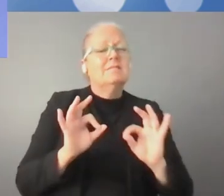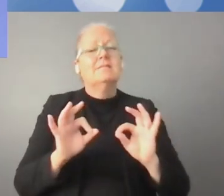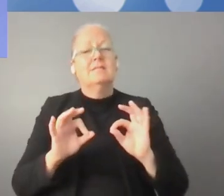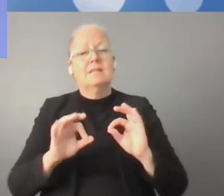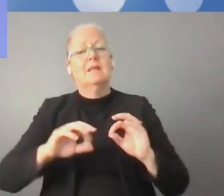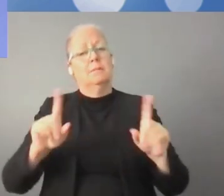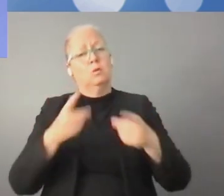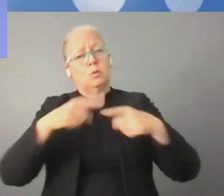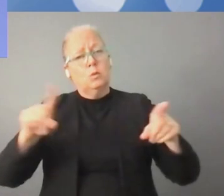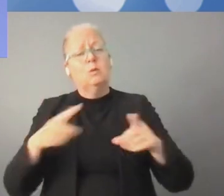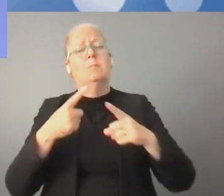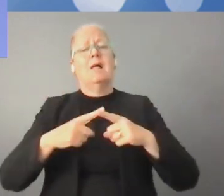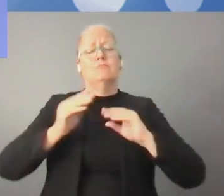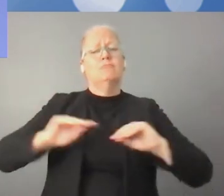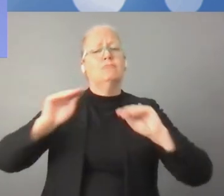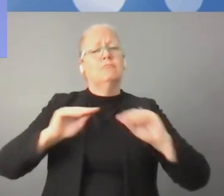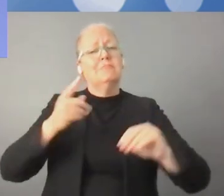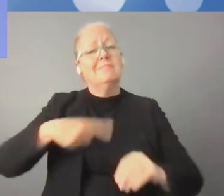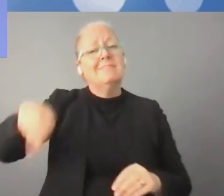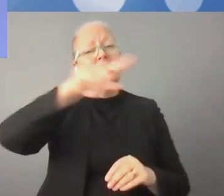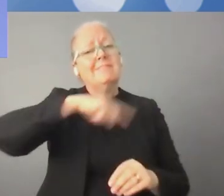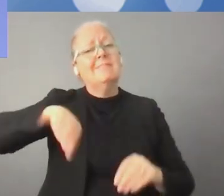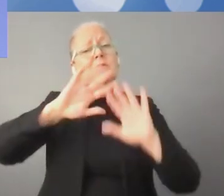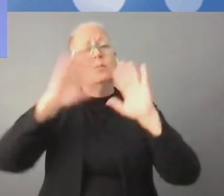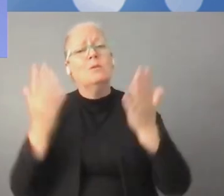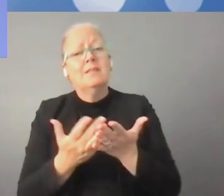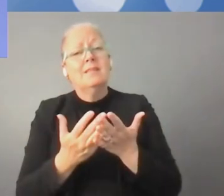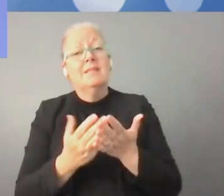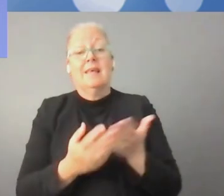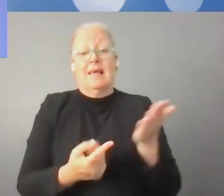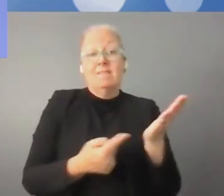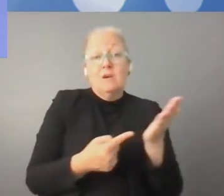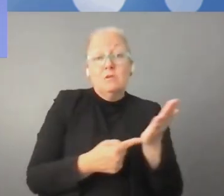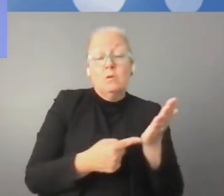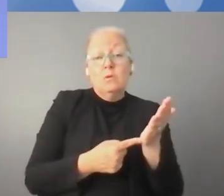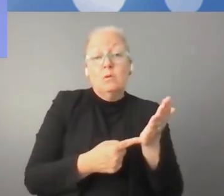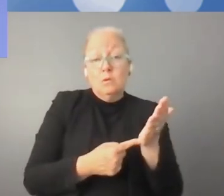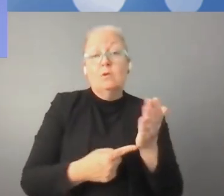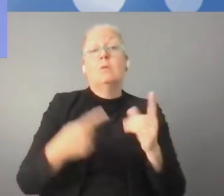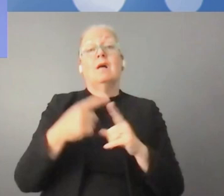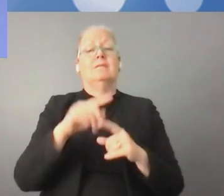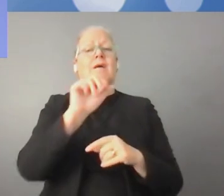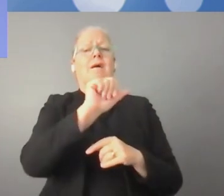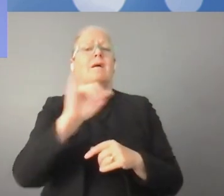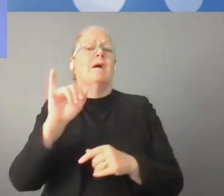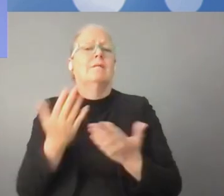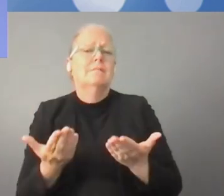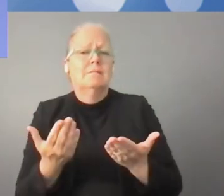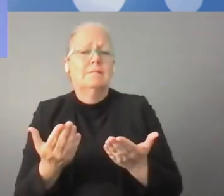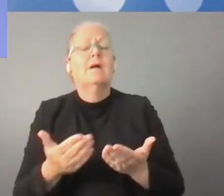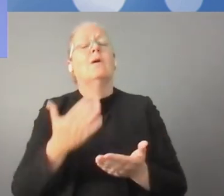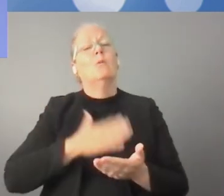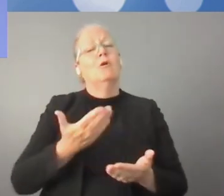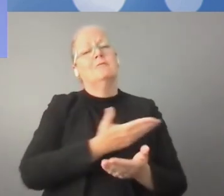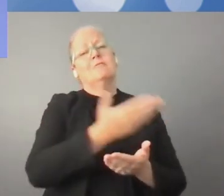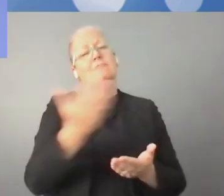us in a world full of technology and artificial intelligence. Please give a big